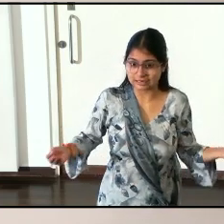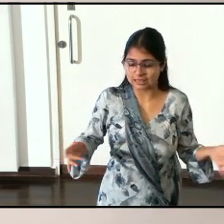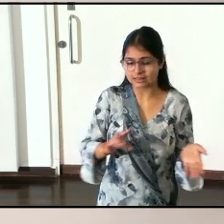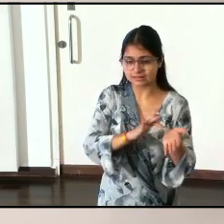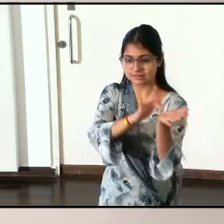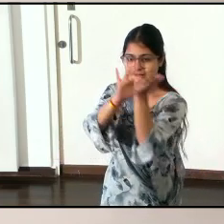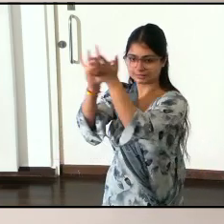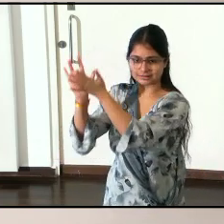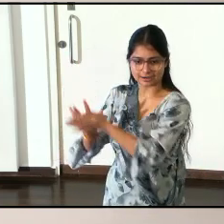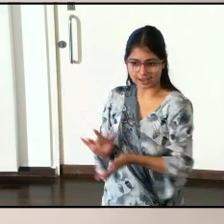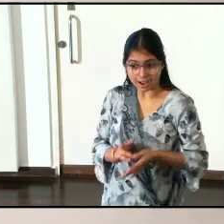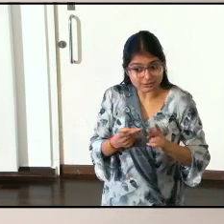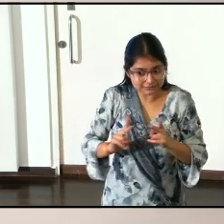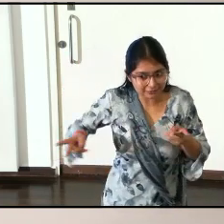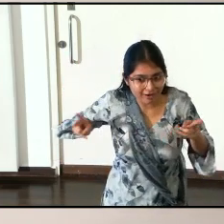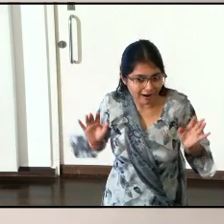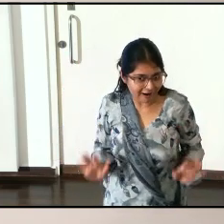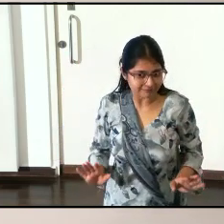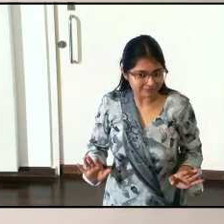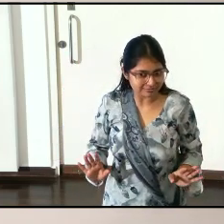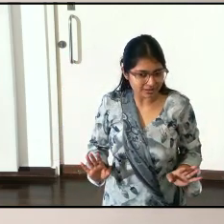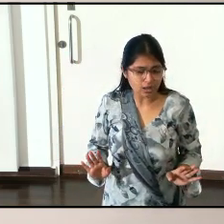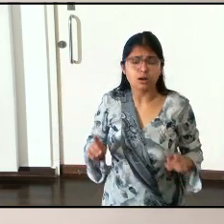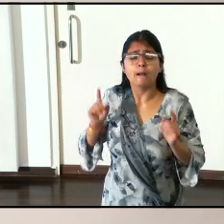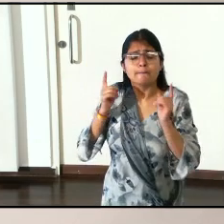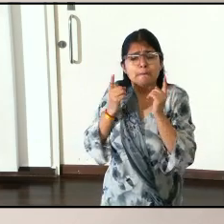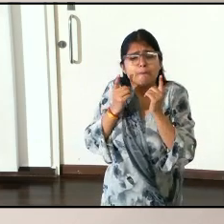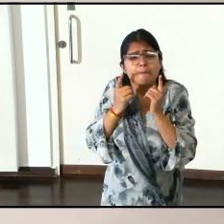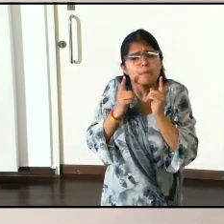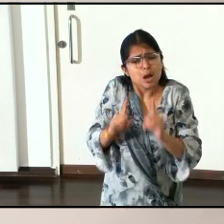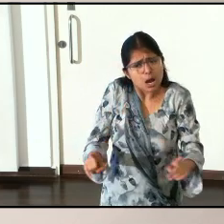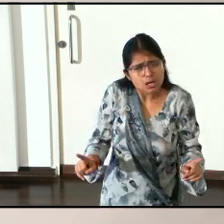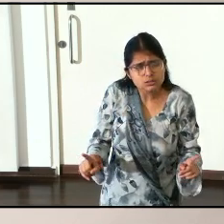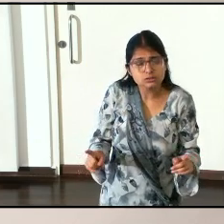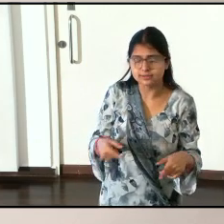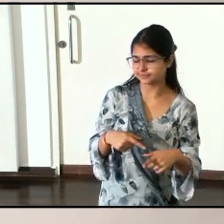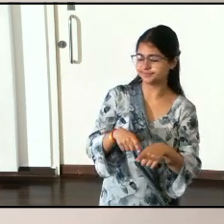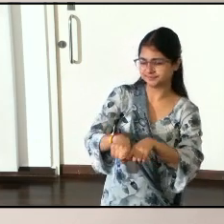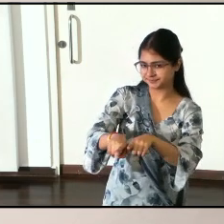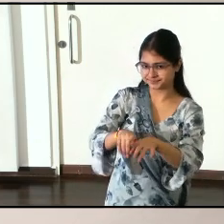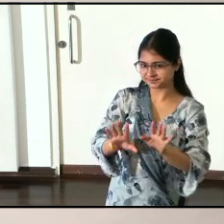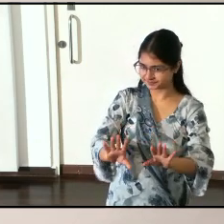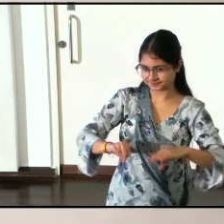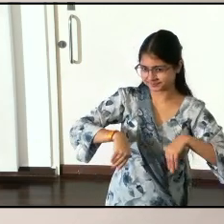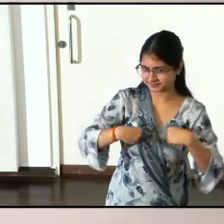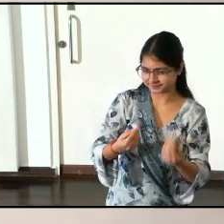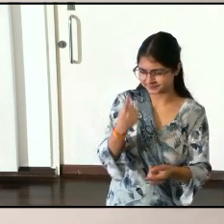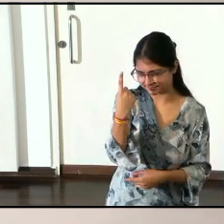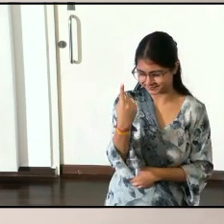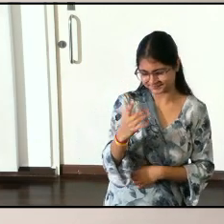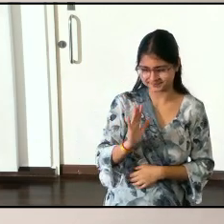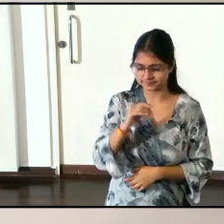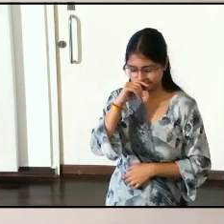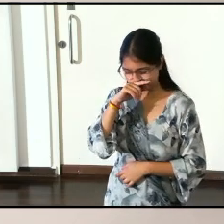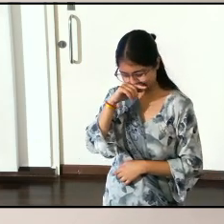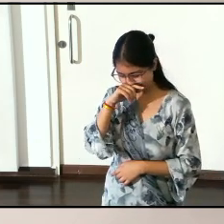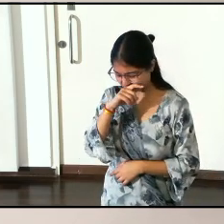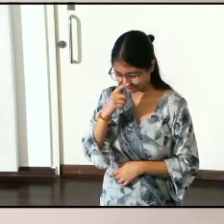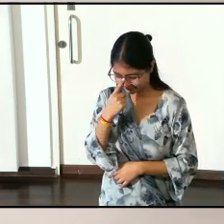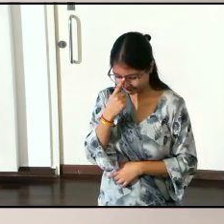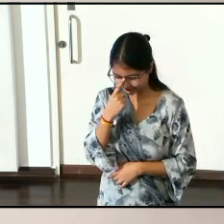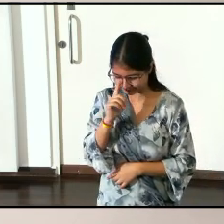places, right? But there are, so for example, to give you one example